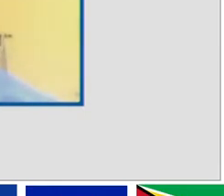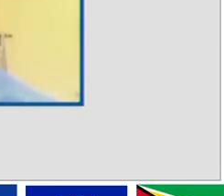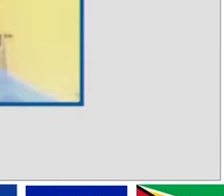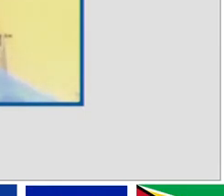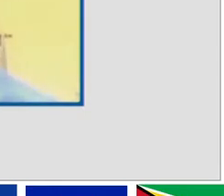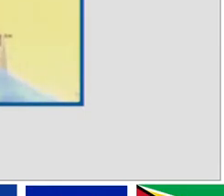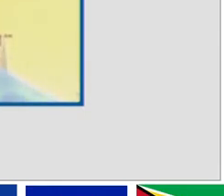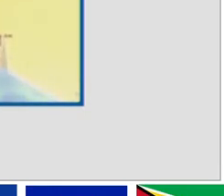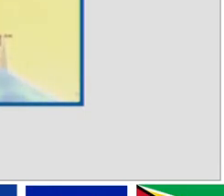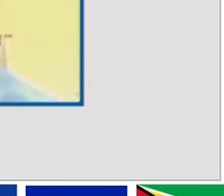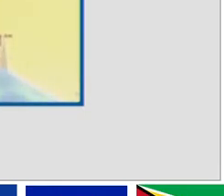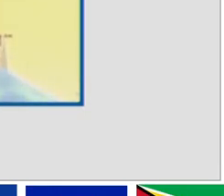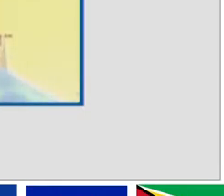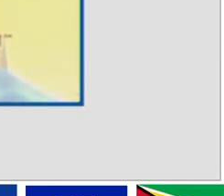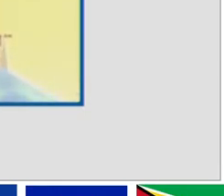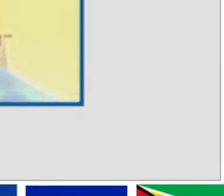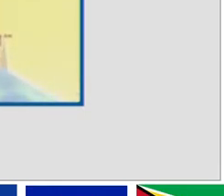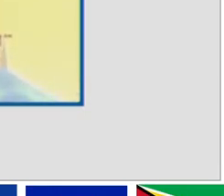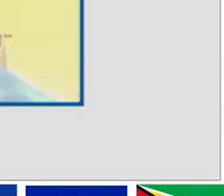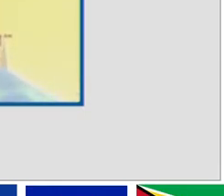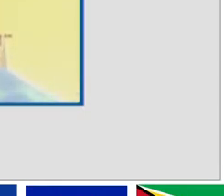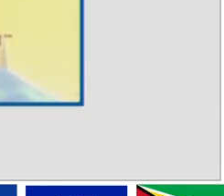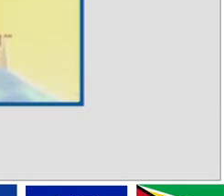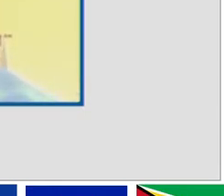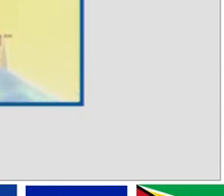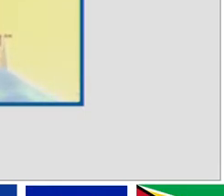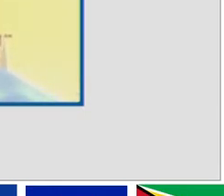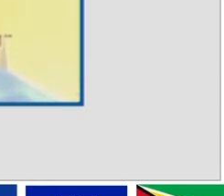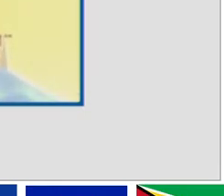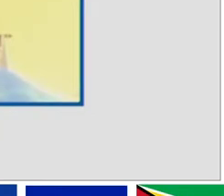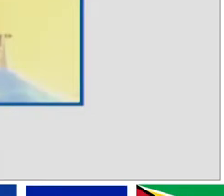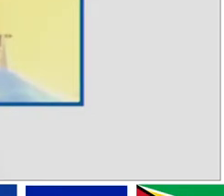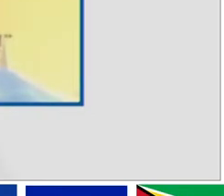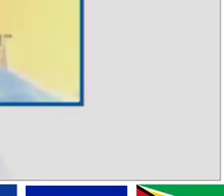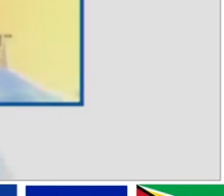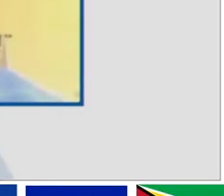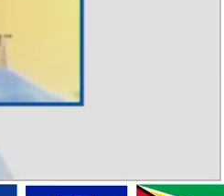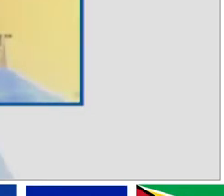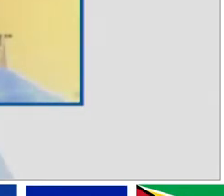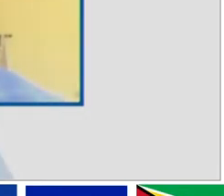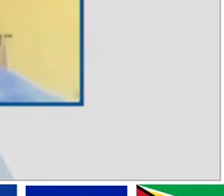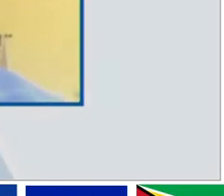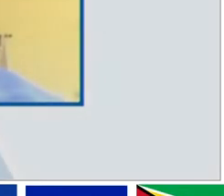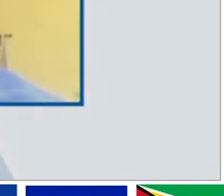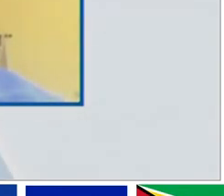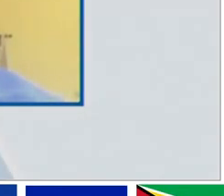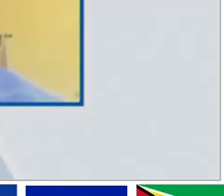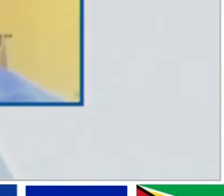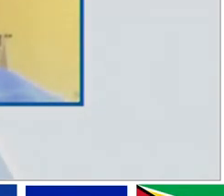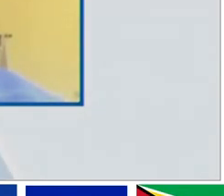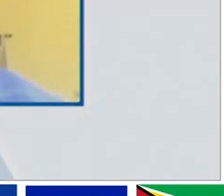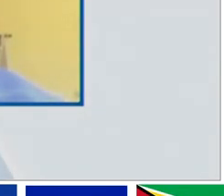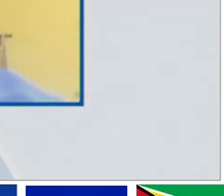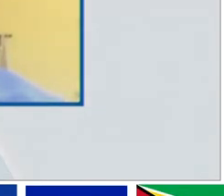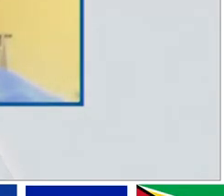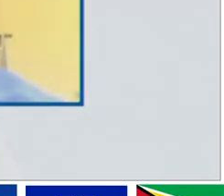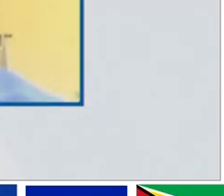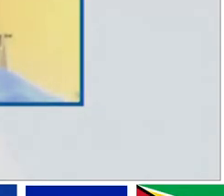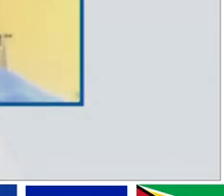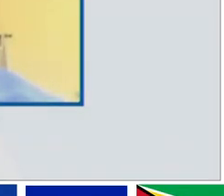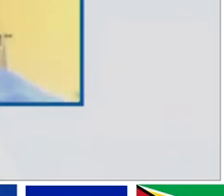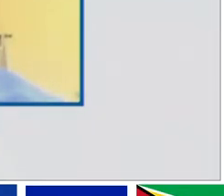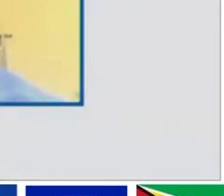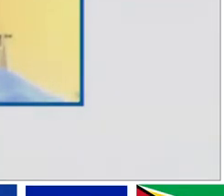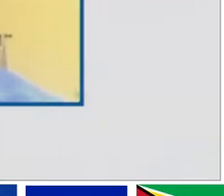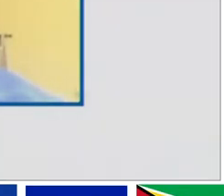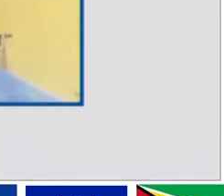half. I will speak predominantly in English, given that a good part of the session will be in Spanish, so we